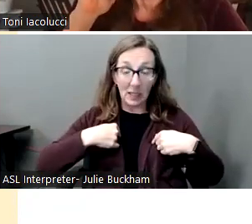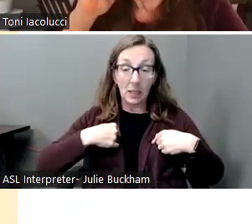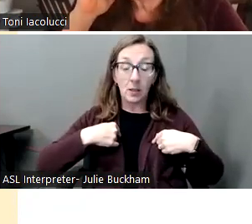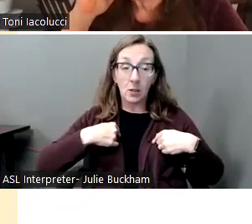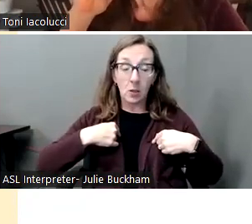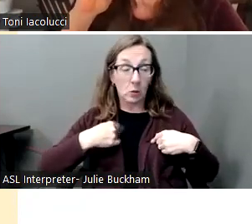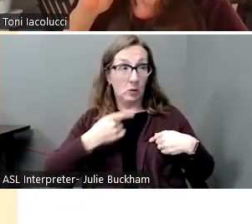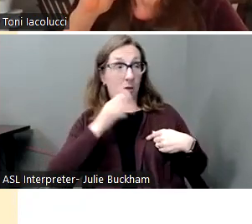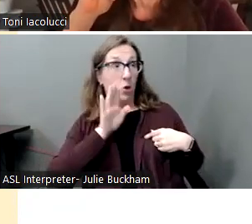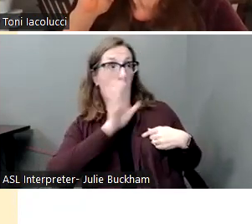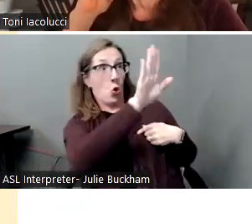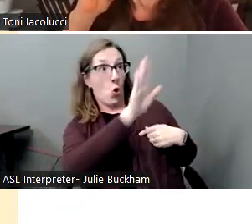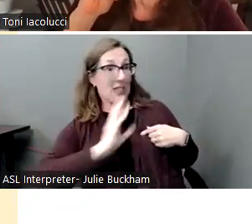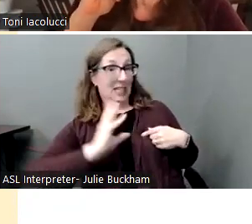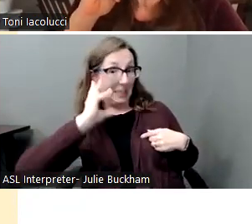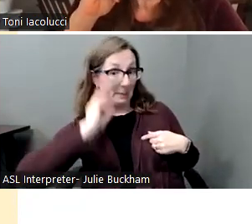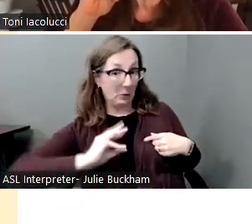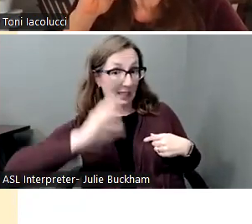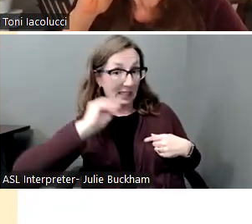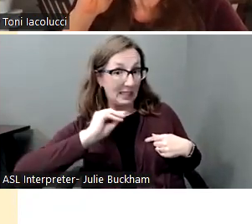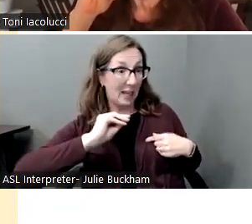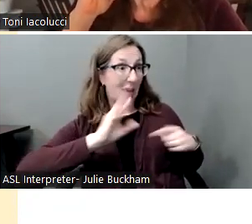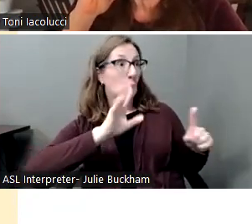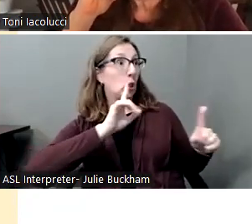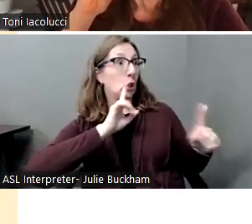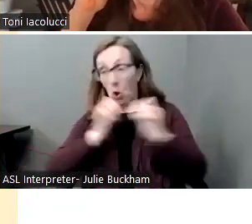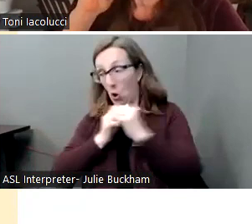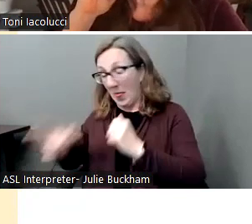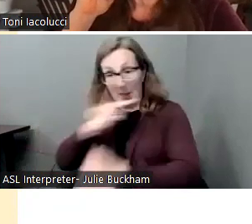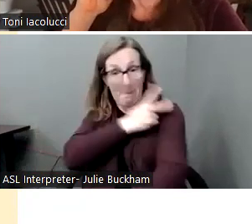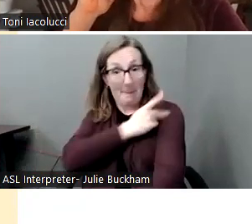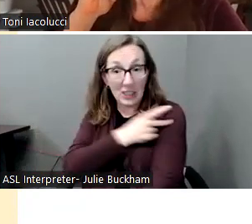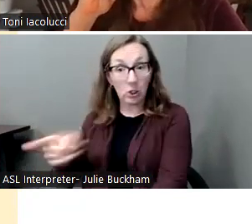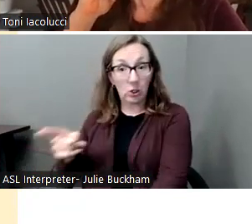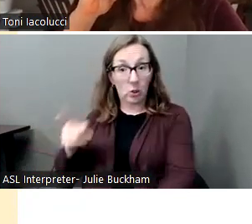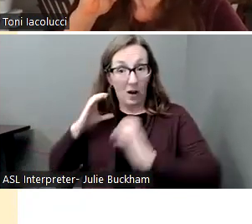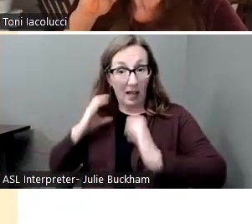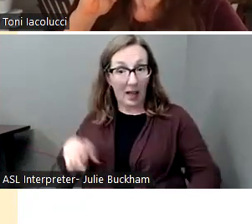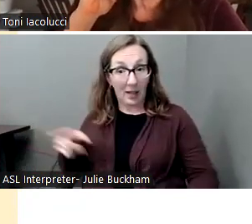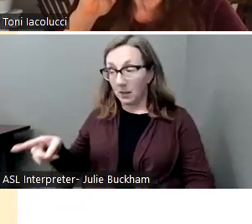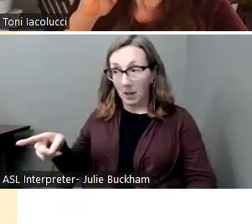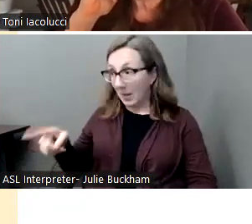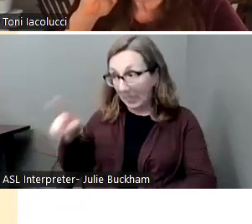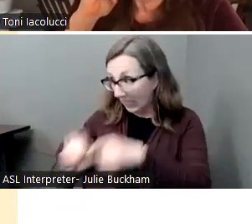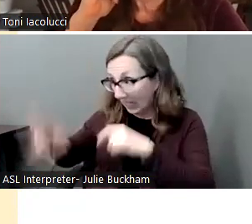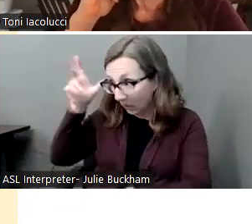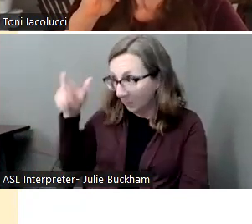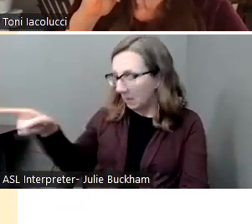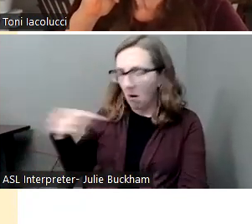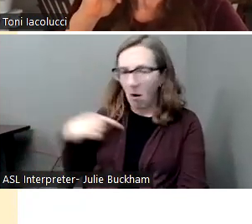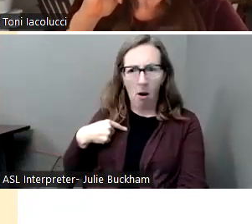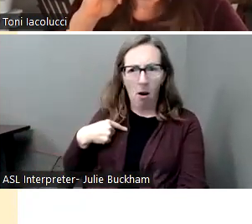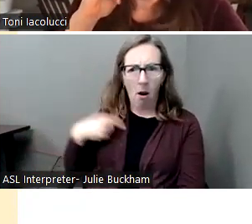your shoes and to be talking to a patient or a client and not being quite sure that they could hear what I'm saying,